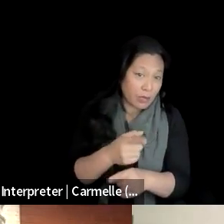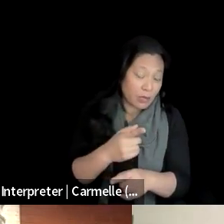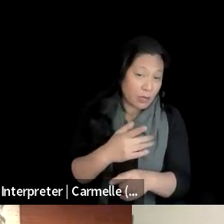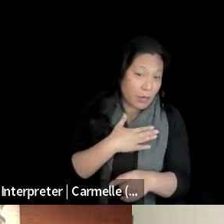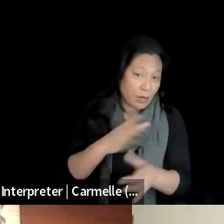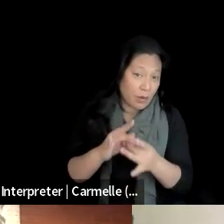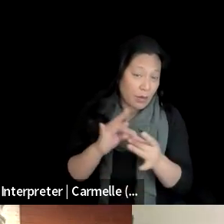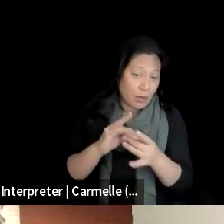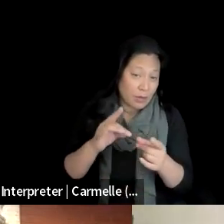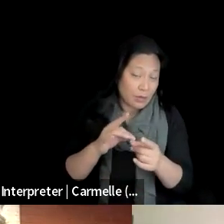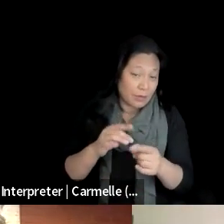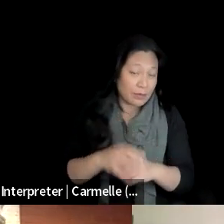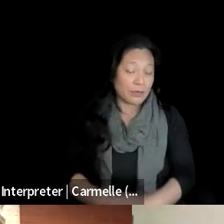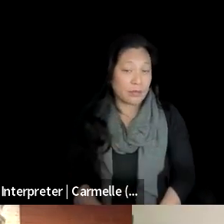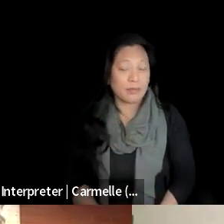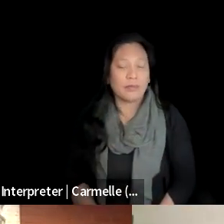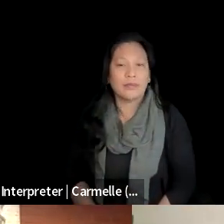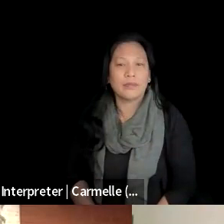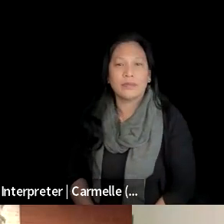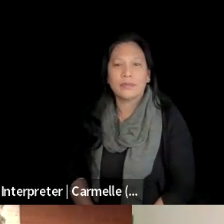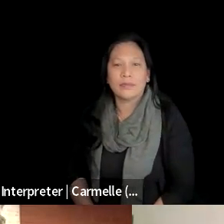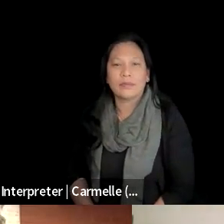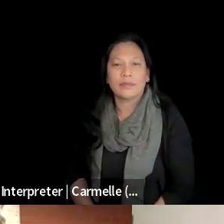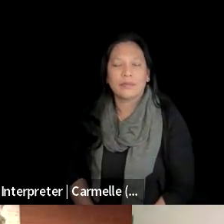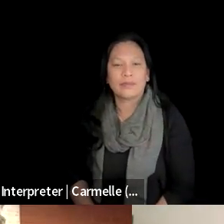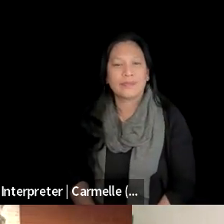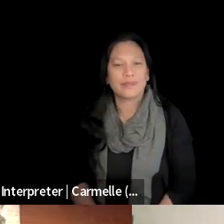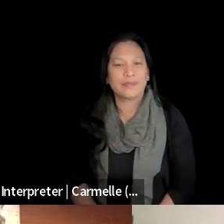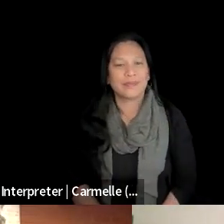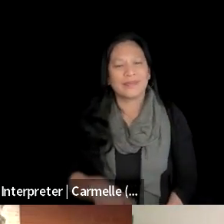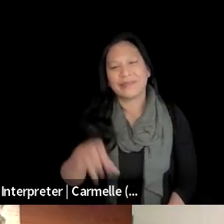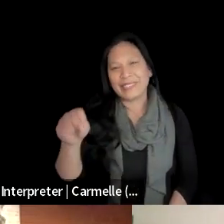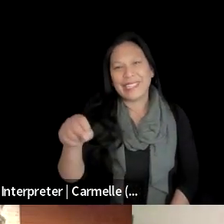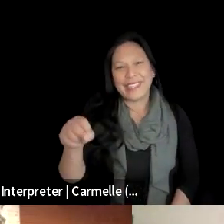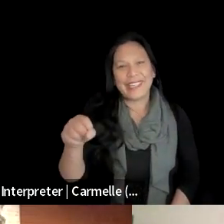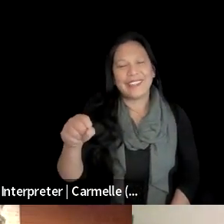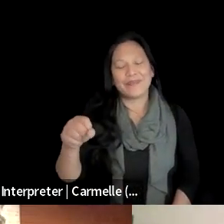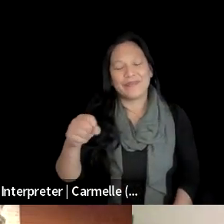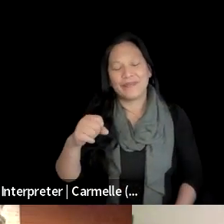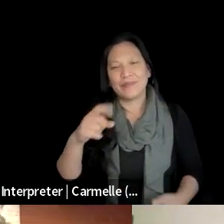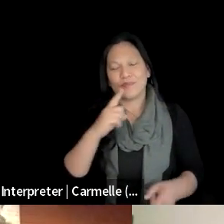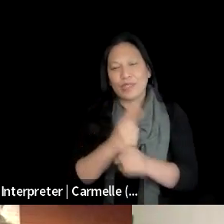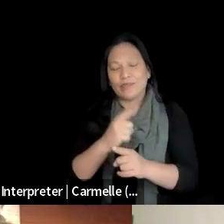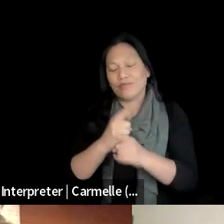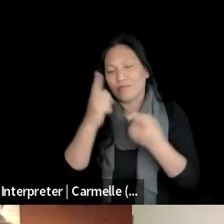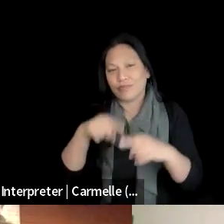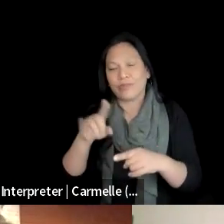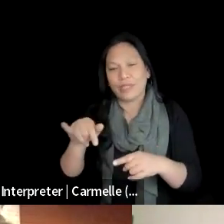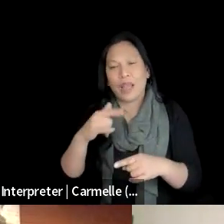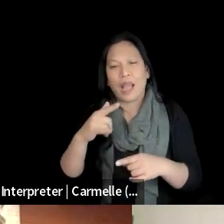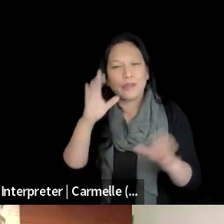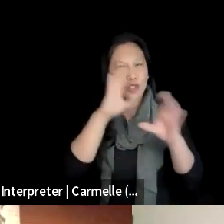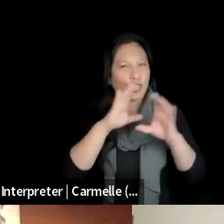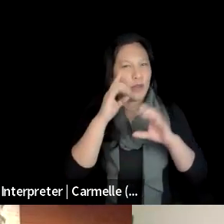properly for you. Oh, you are. I was just looking for a resource that I could like maybe pop into the chat.